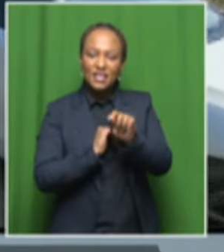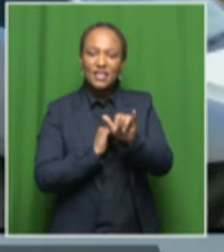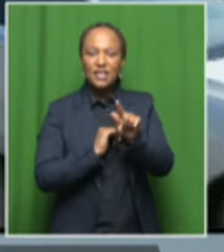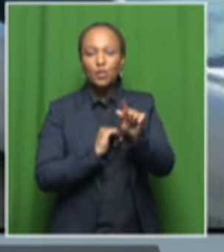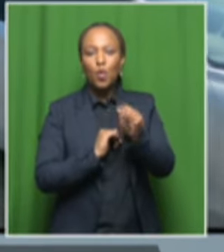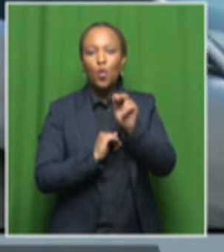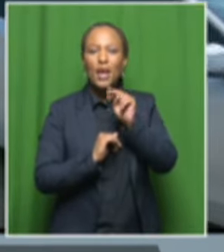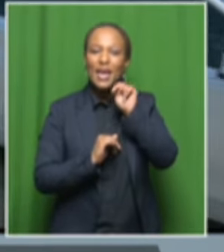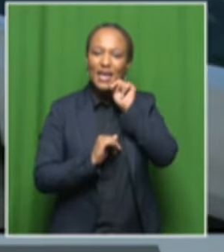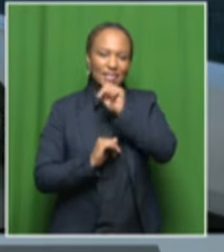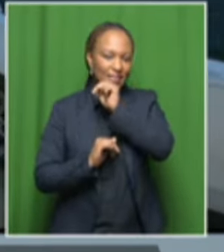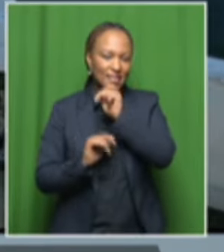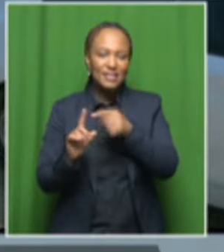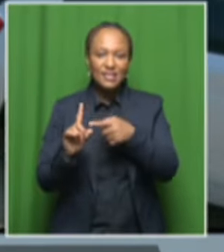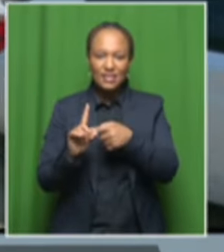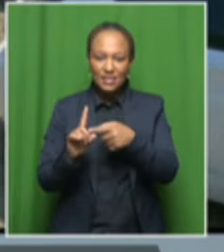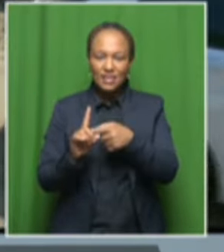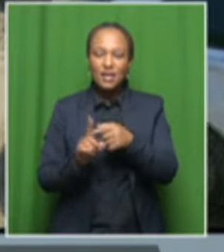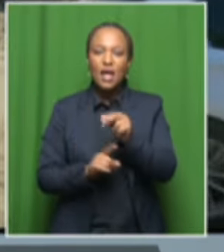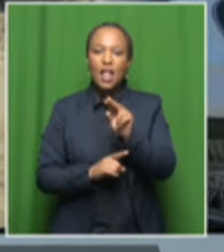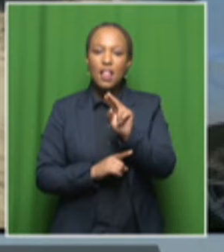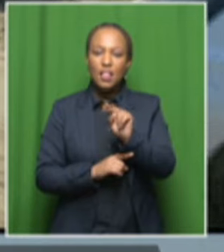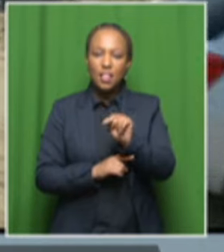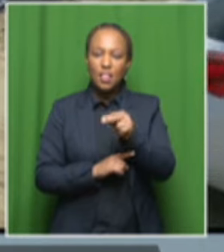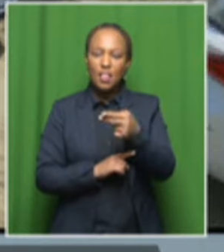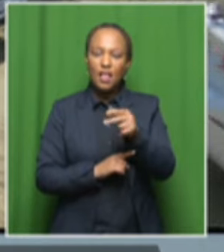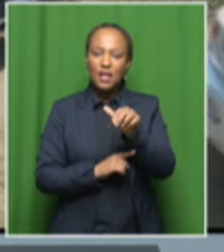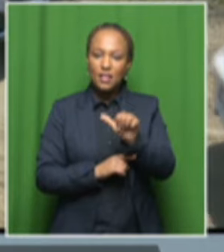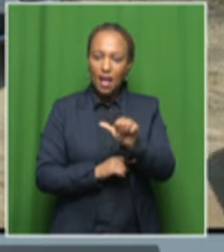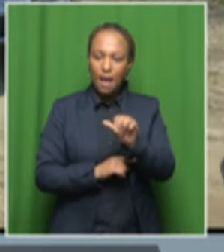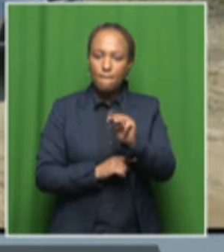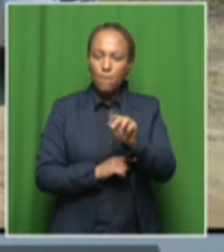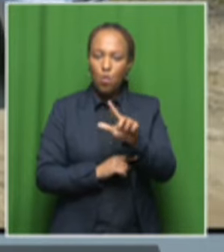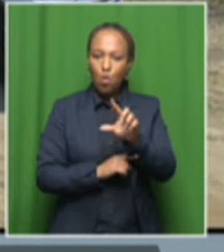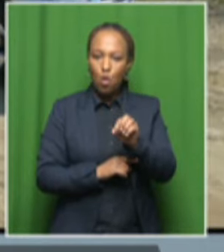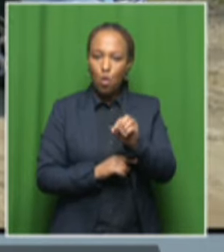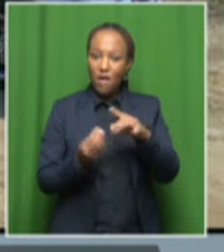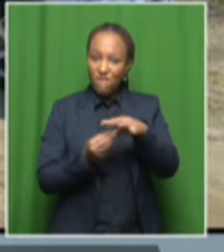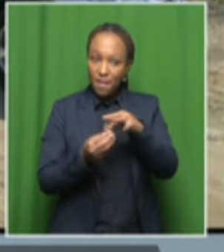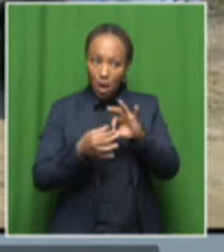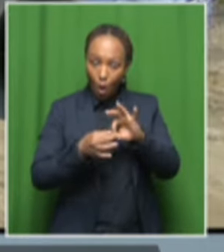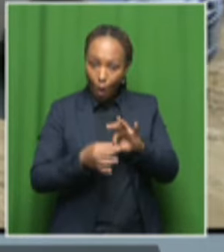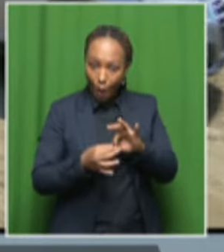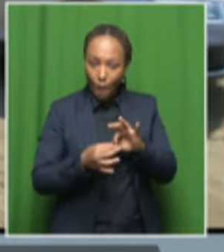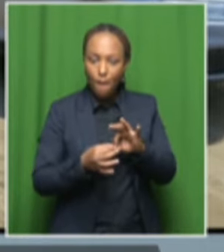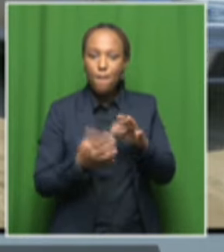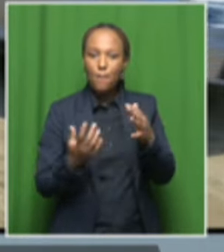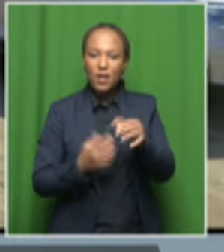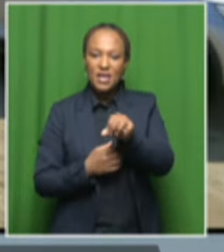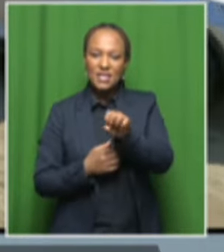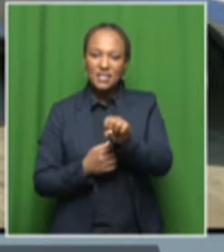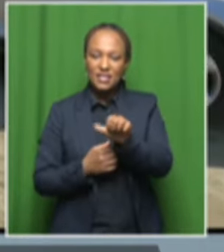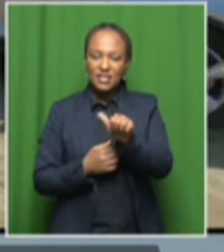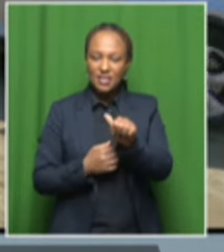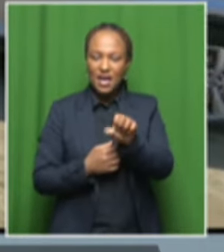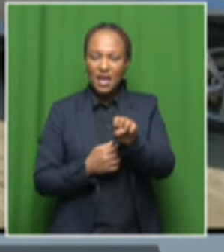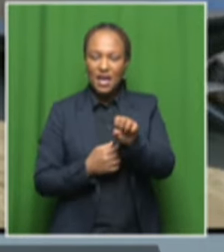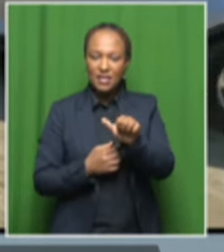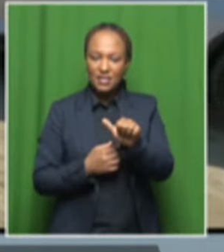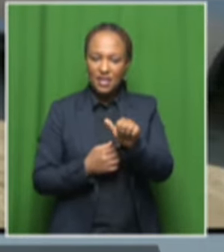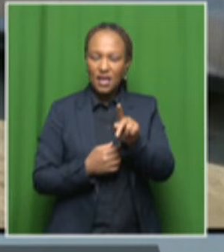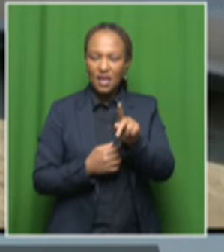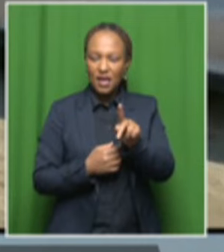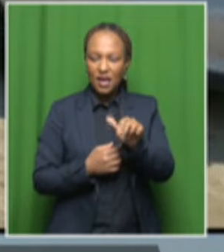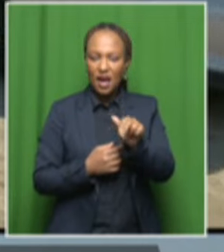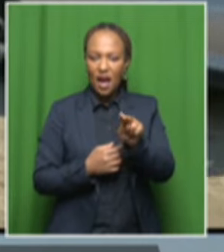yesterday during the public viewing at his family home in Sasekani. She told